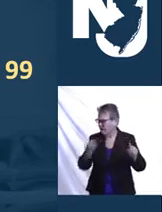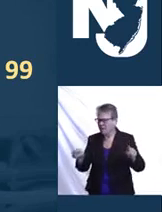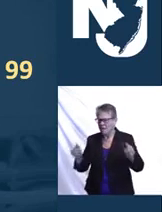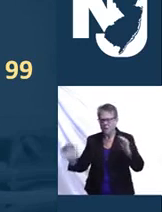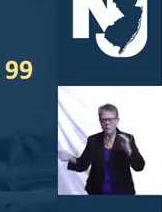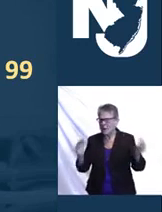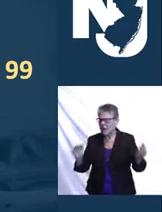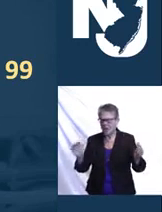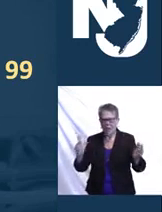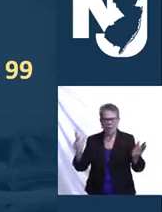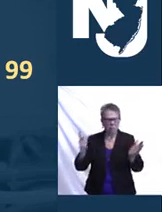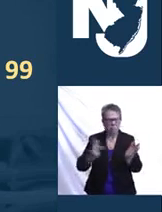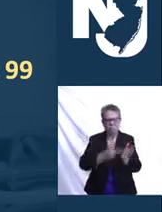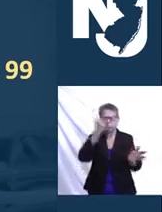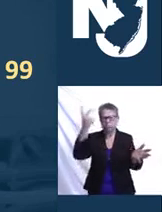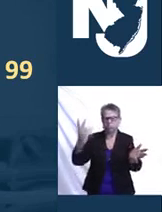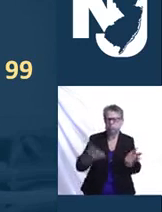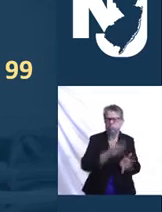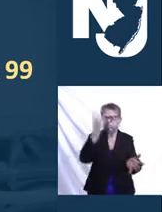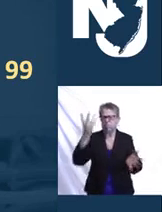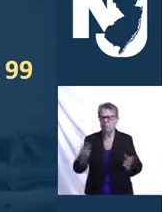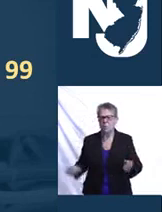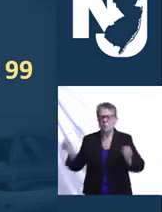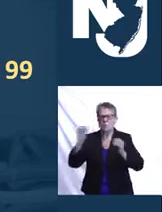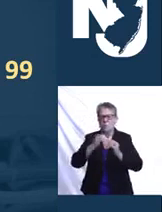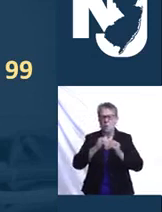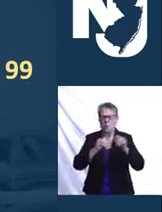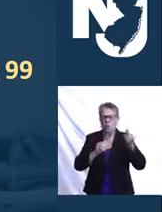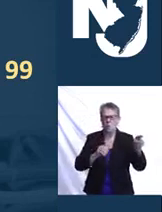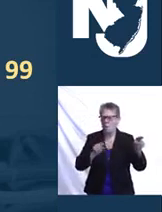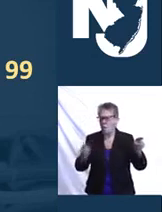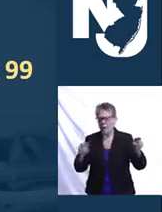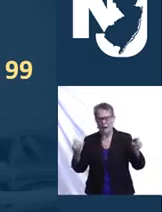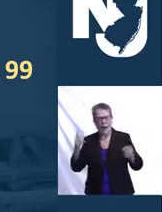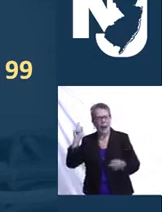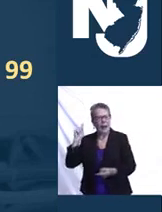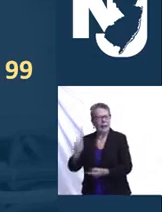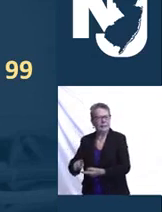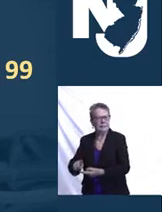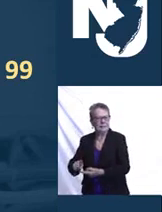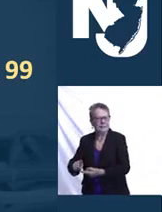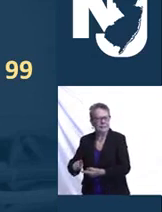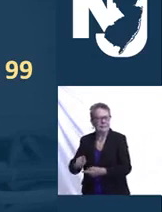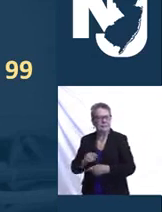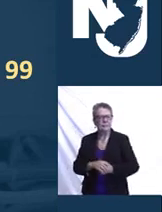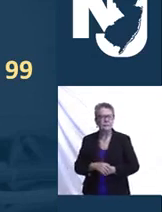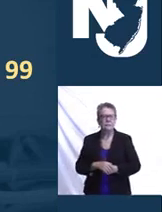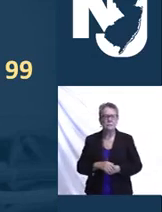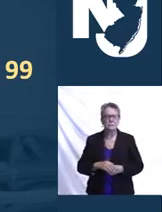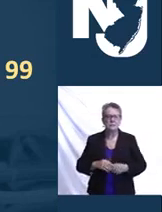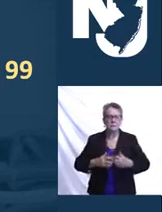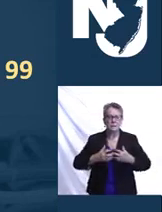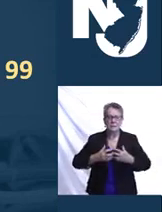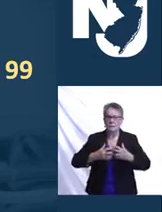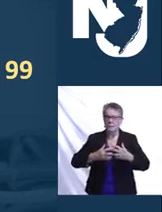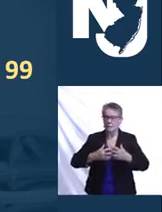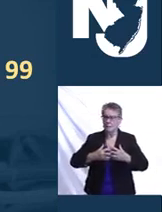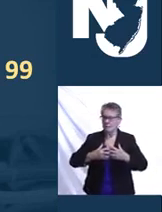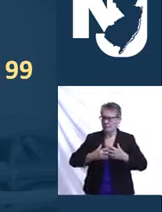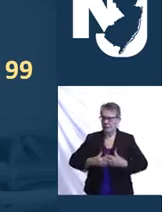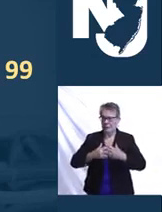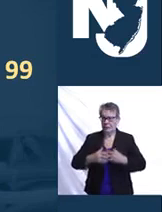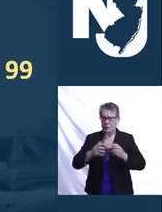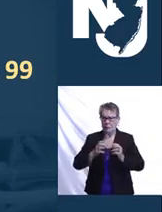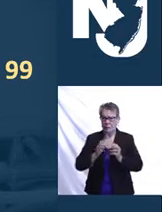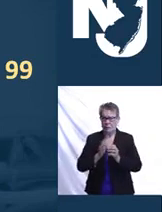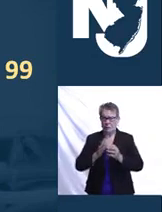the ICU and ventilator counts, new COVID positive admissions, and in-hospital deaths, all from 1 year